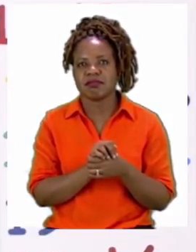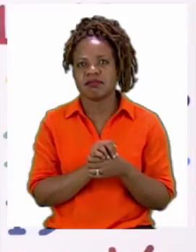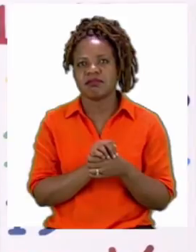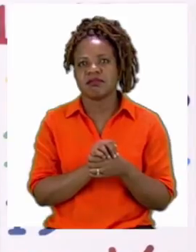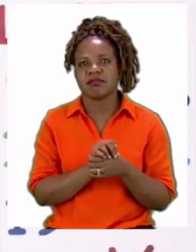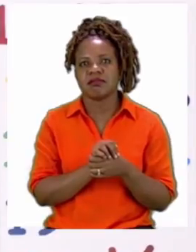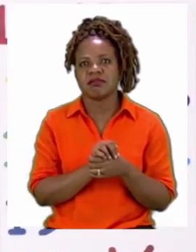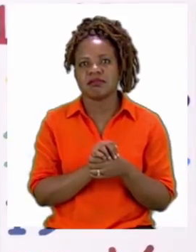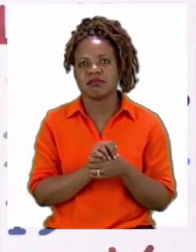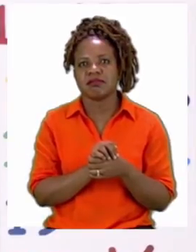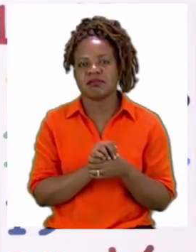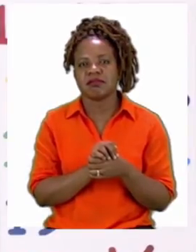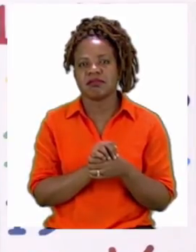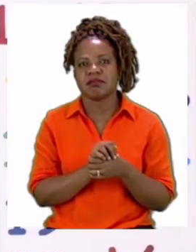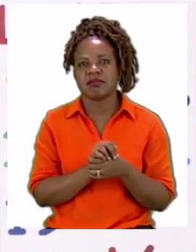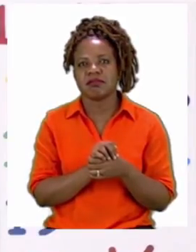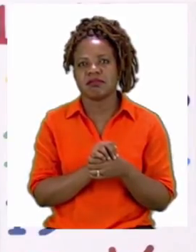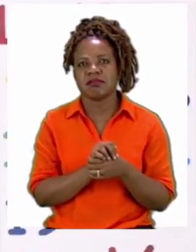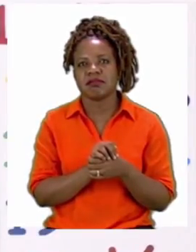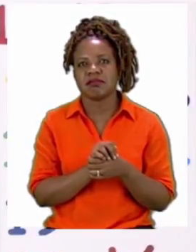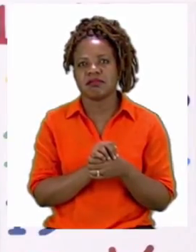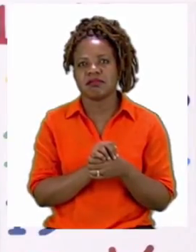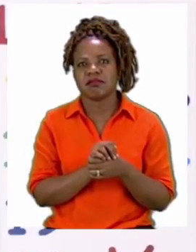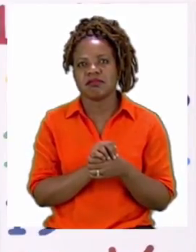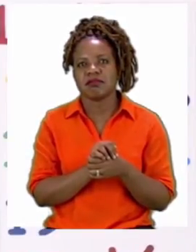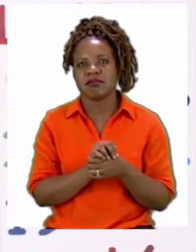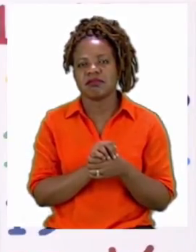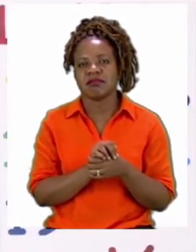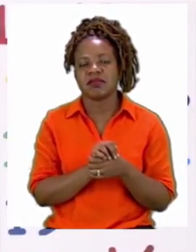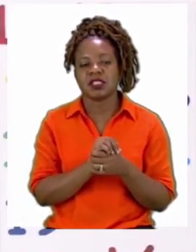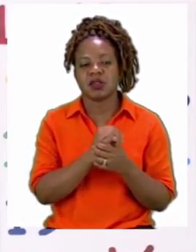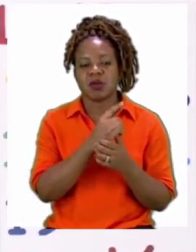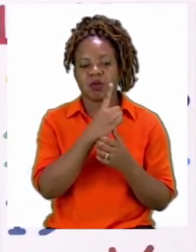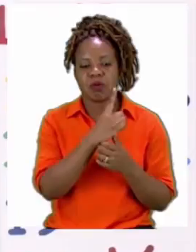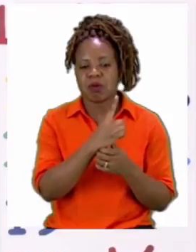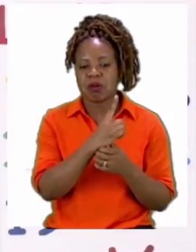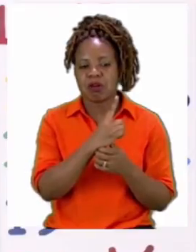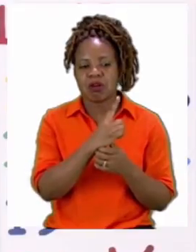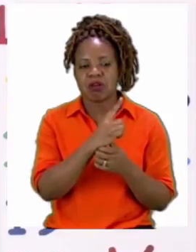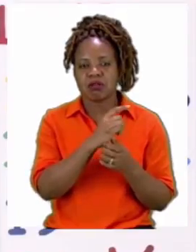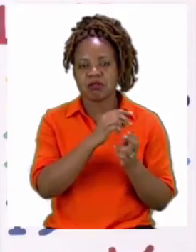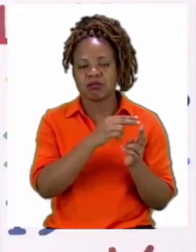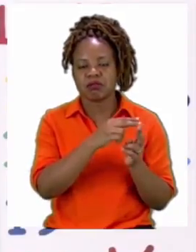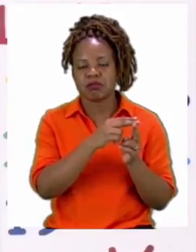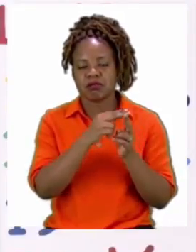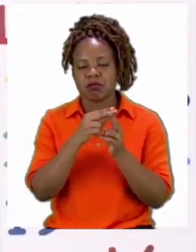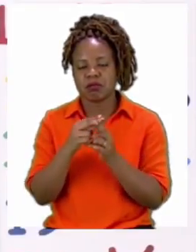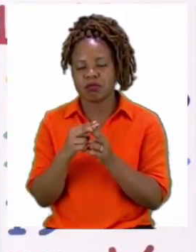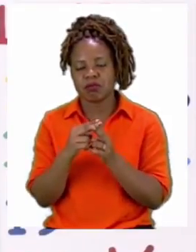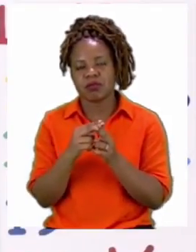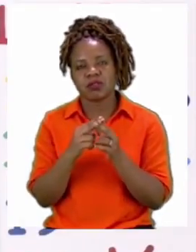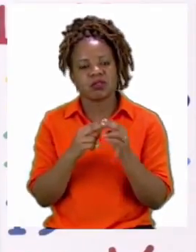Tens. But he has to write his new number, which is now 0. Because remember, we